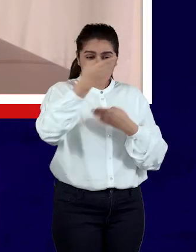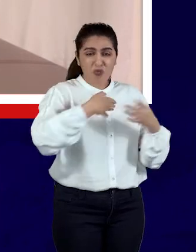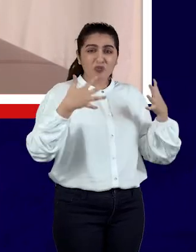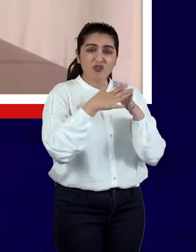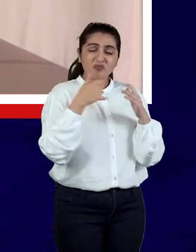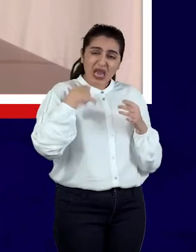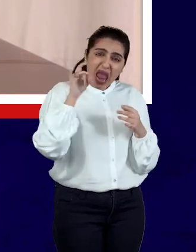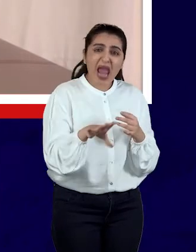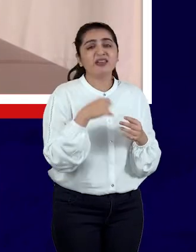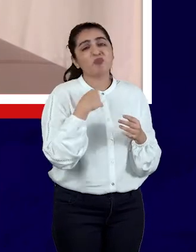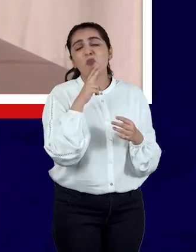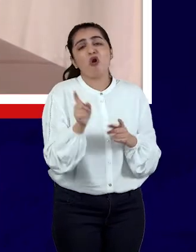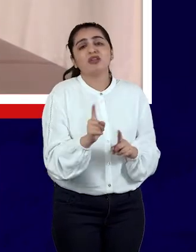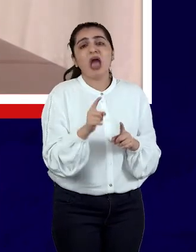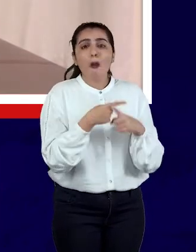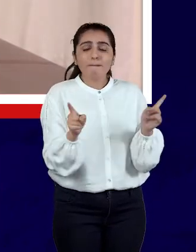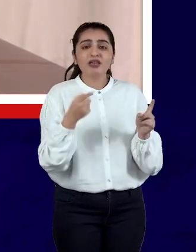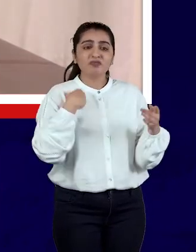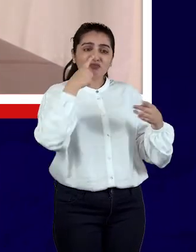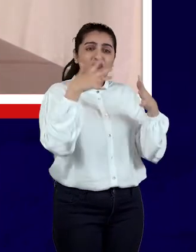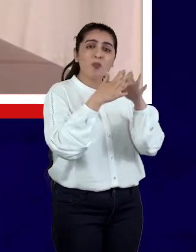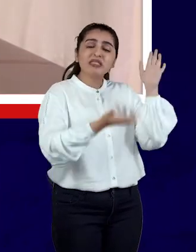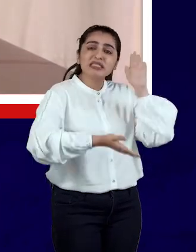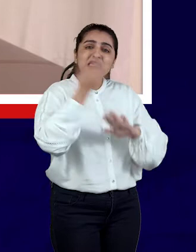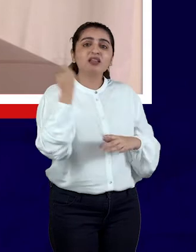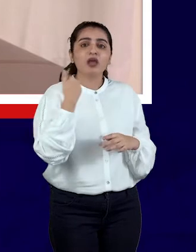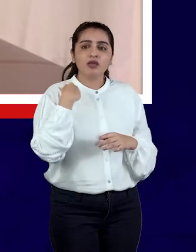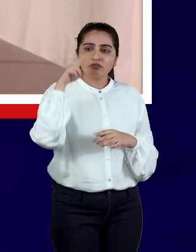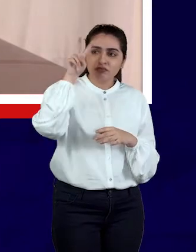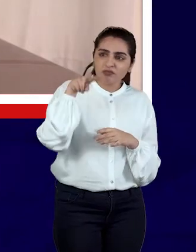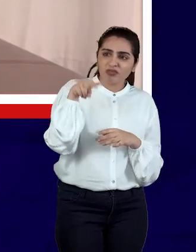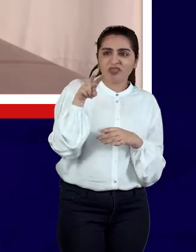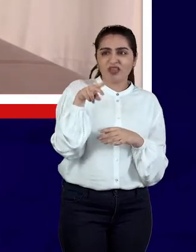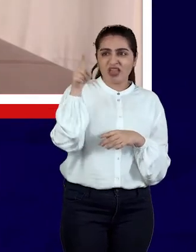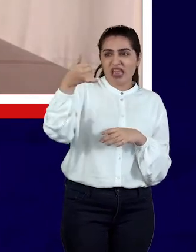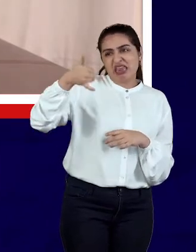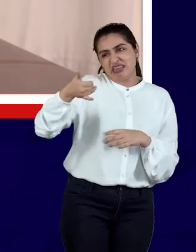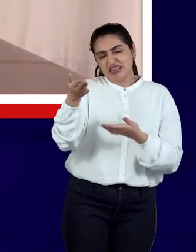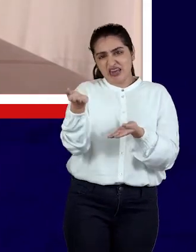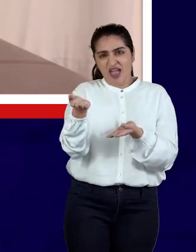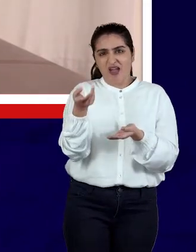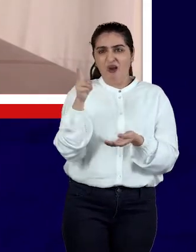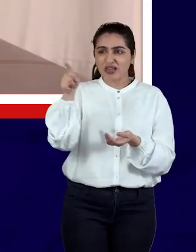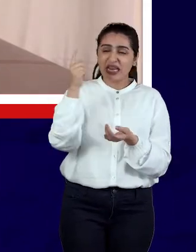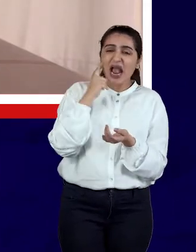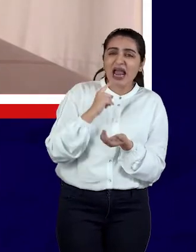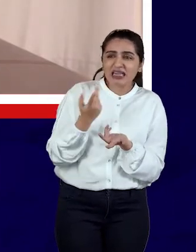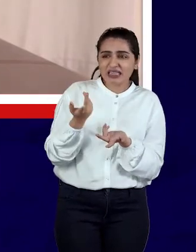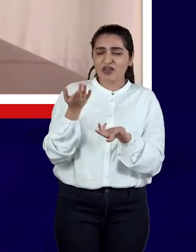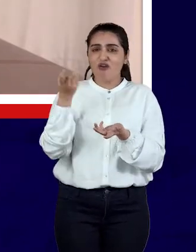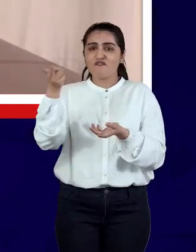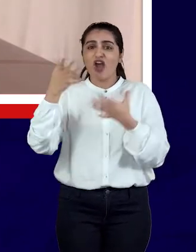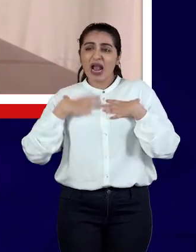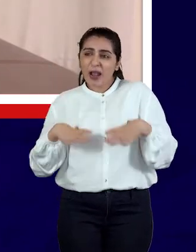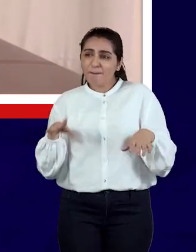hate to say it, we are extremely judgmental. We judge people based on their height, their color, their